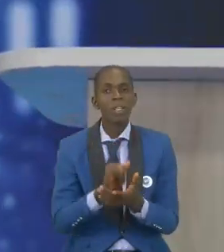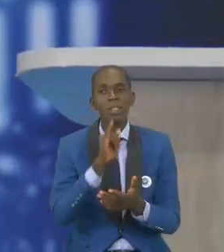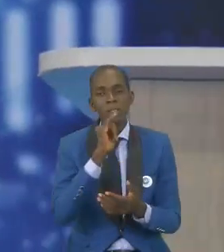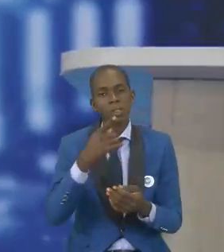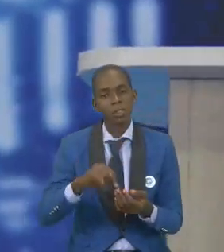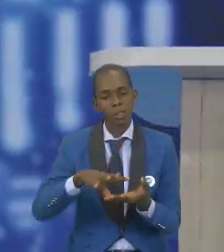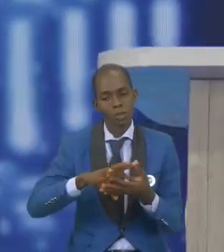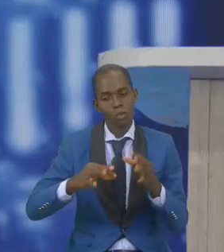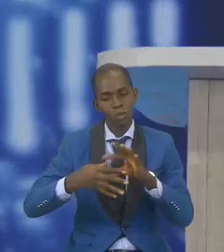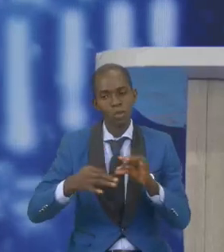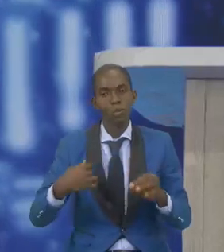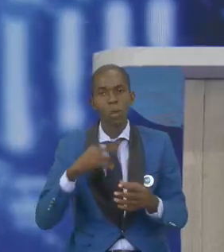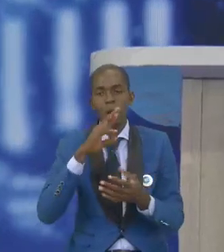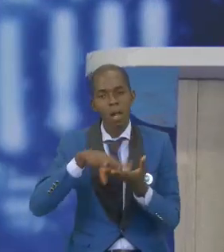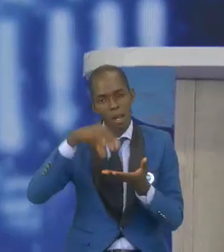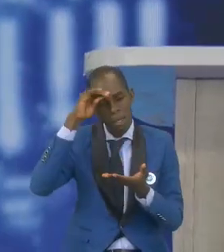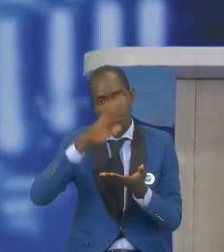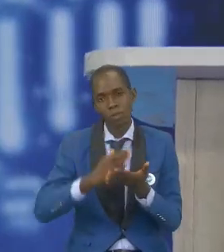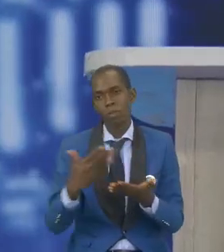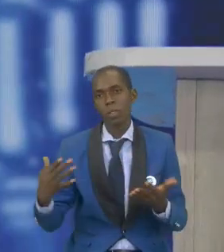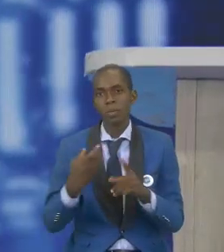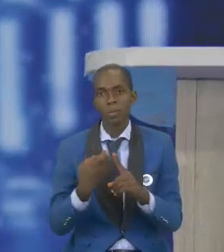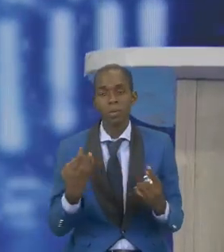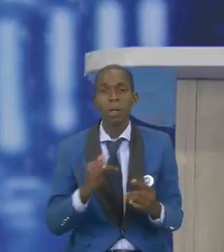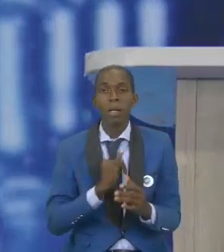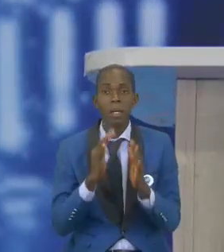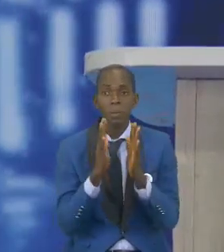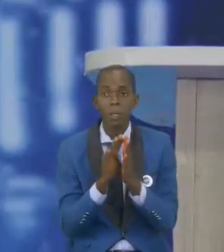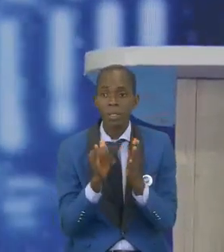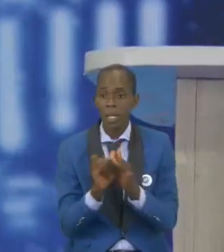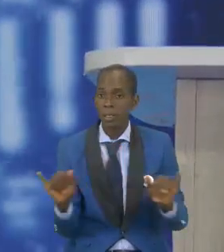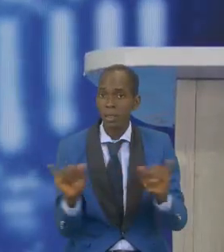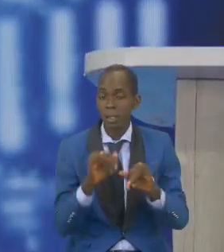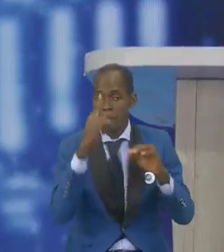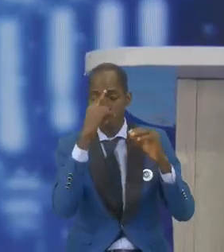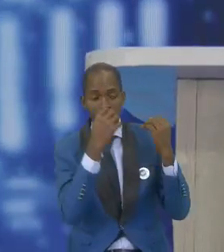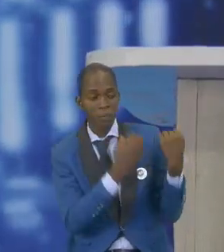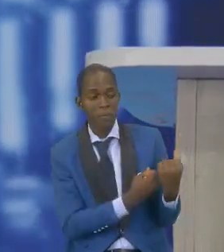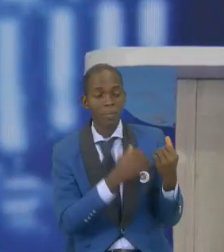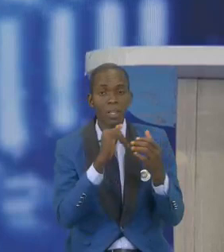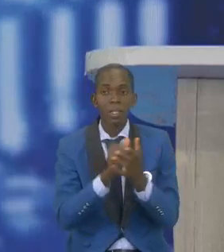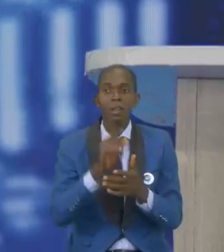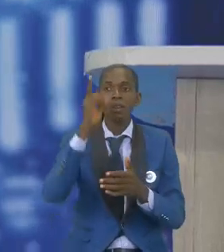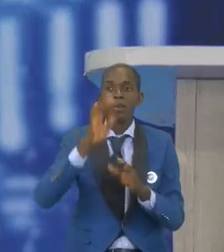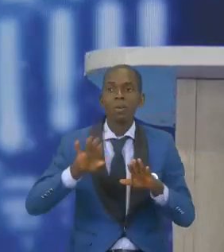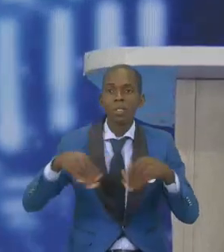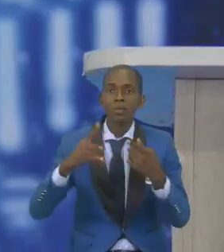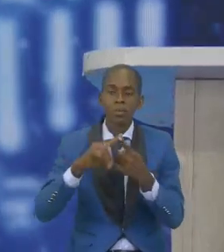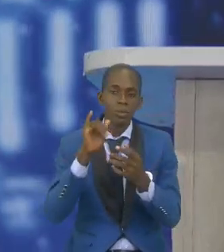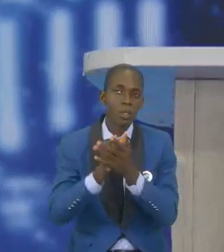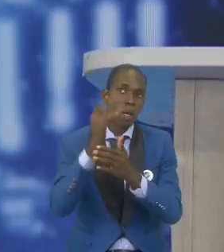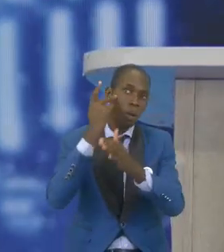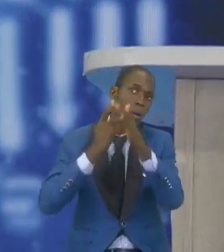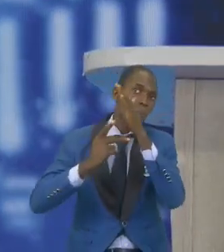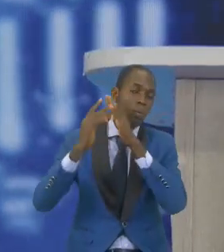from. And I pray that same faith that God gave to that prophet, that